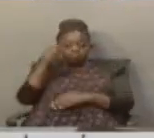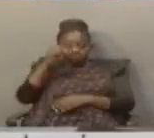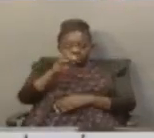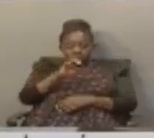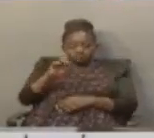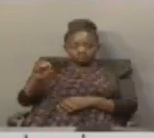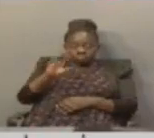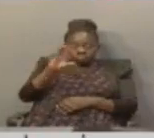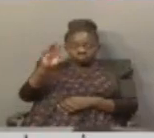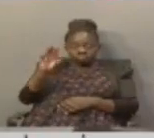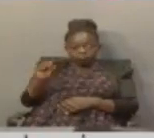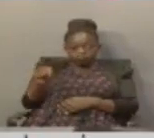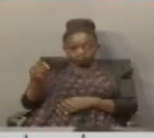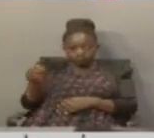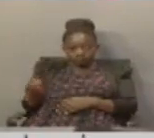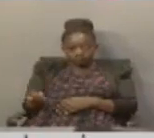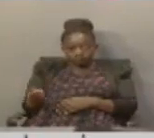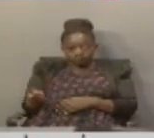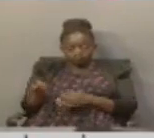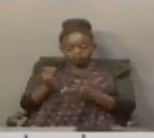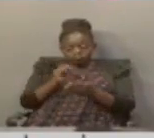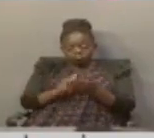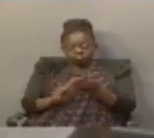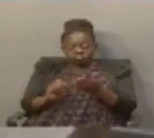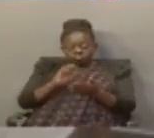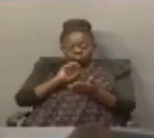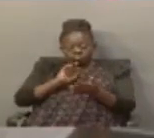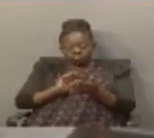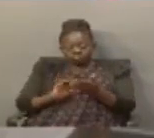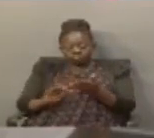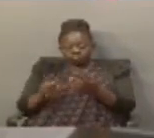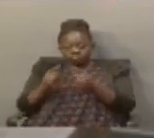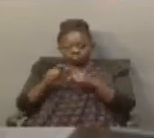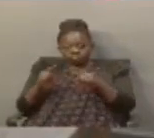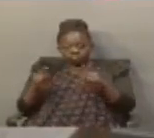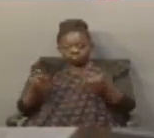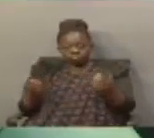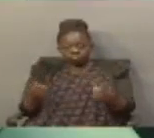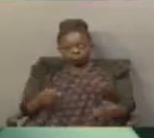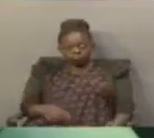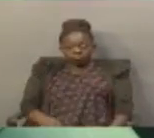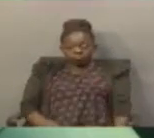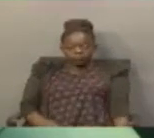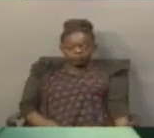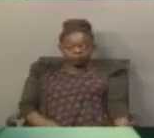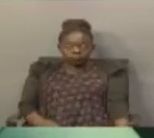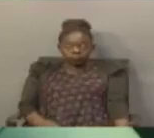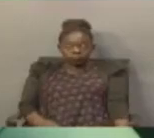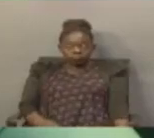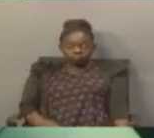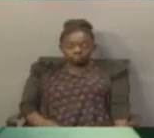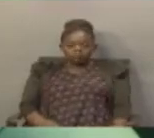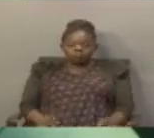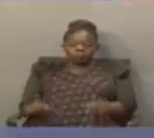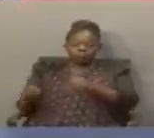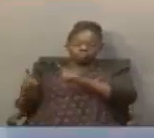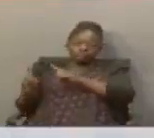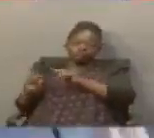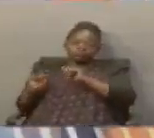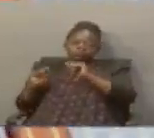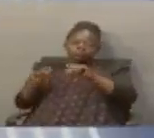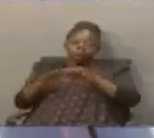Affairs to issue a statement, but that's the thank you. Our security to go on the ground.